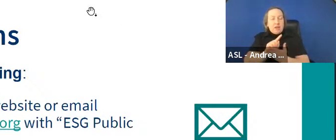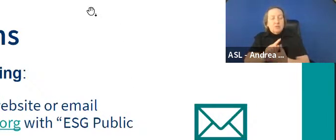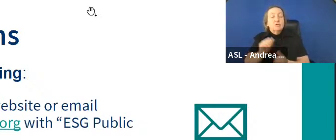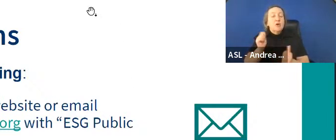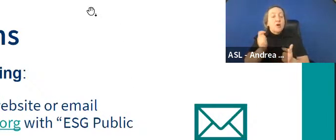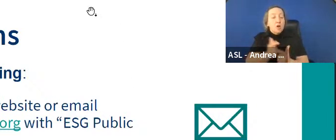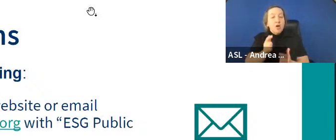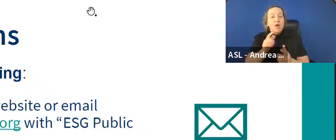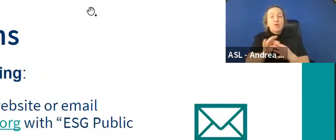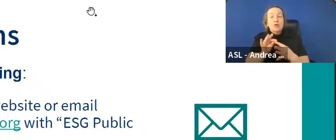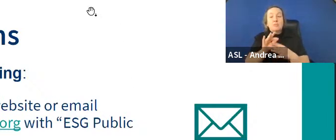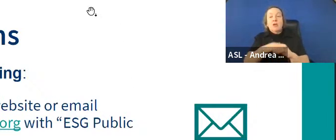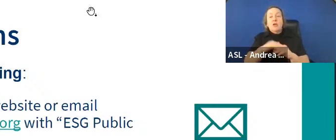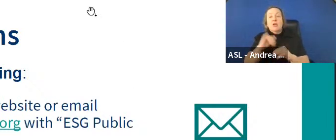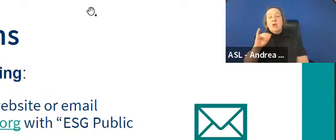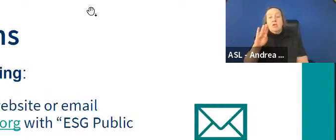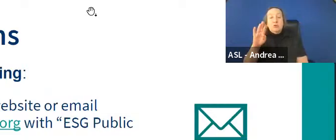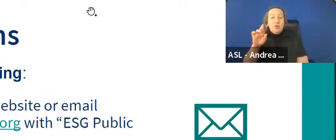are posted on the IVR website.